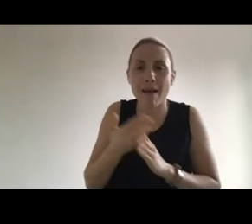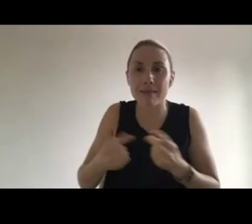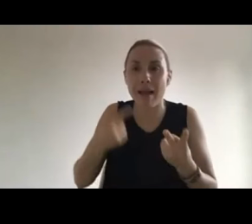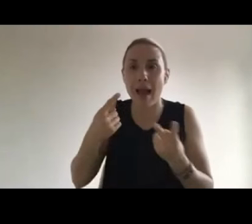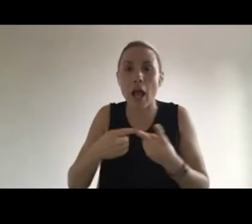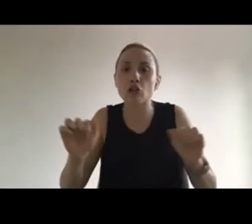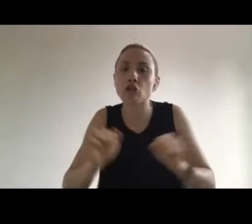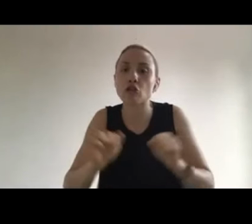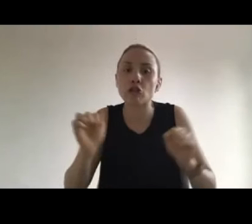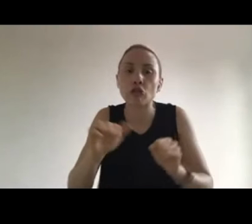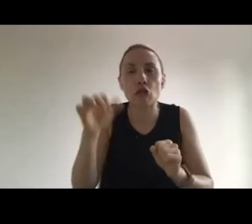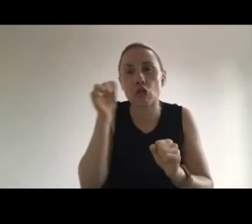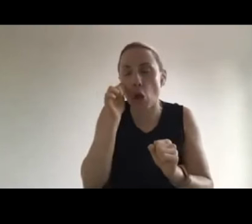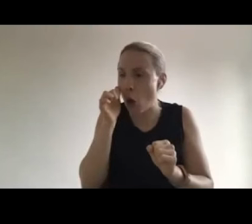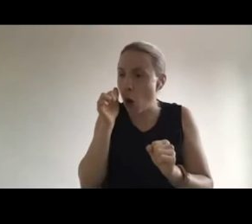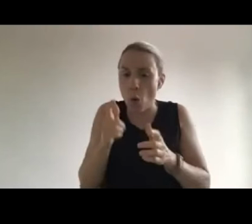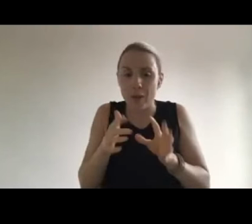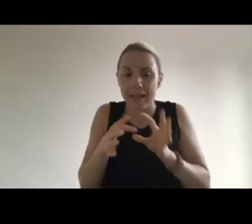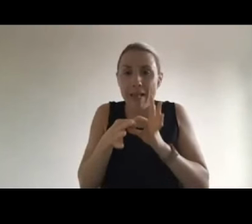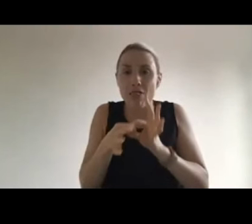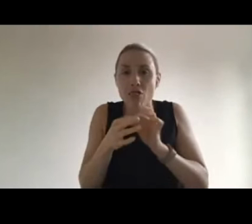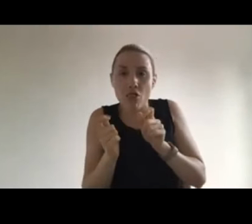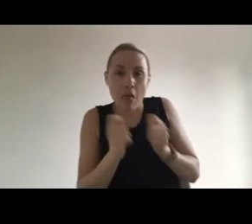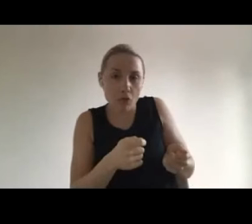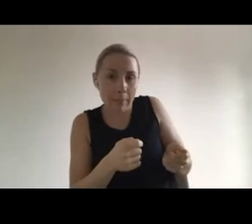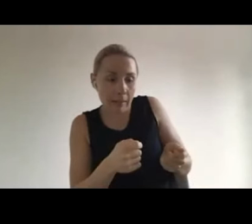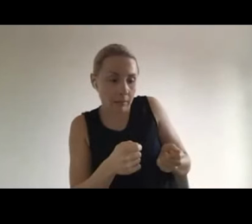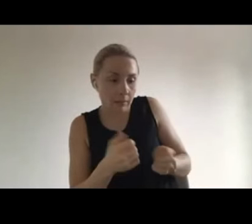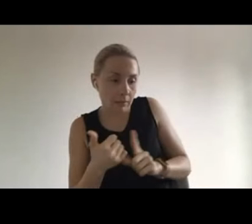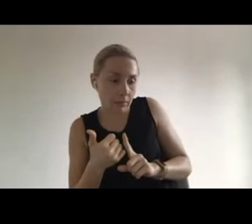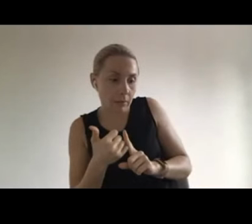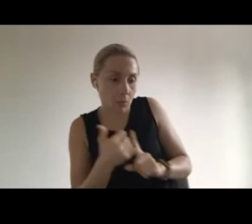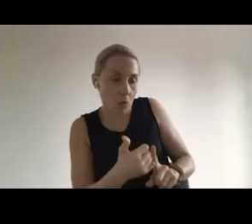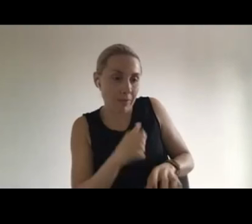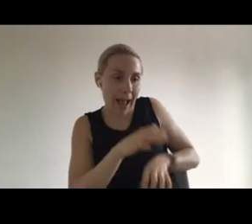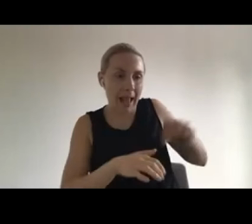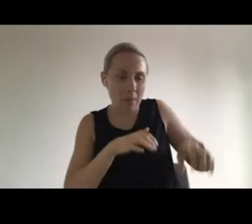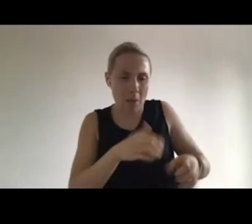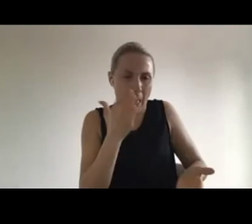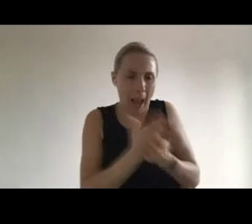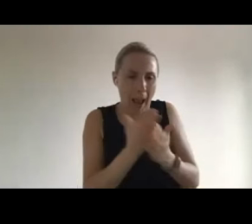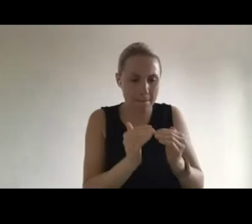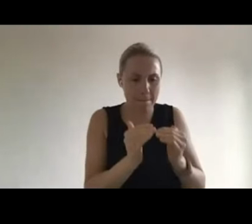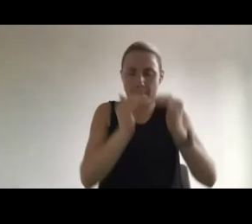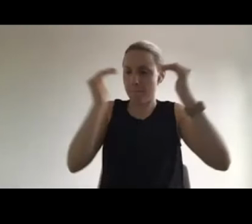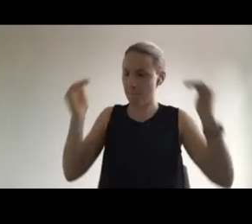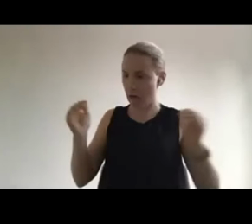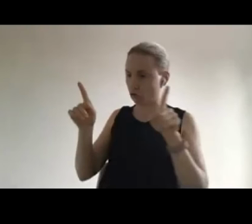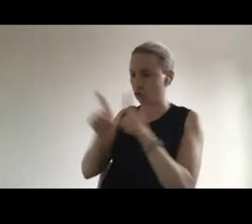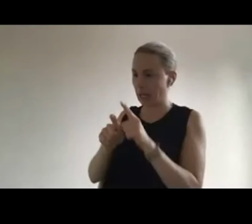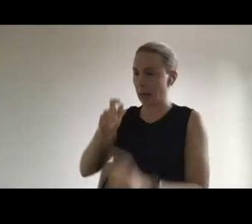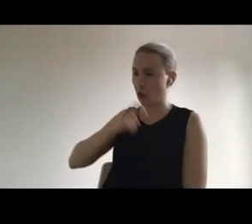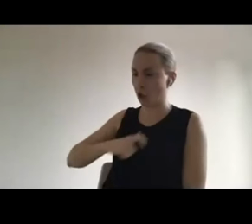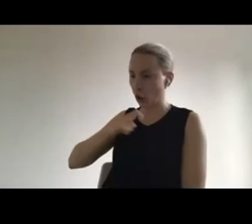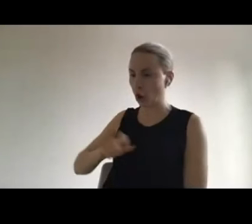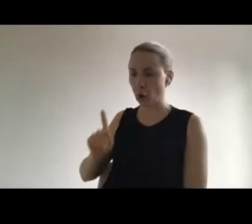efficacy of the therapeutic in an animal model translates to human beings. And there's